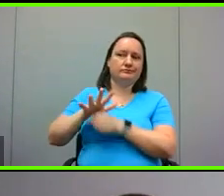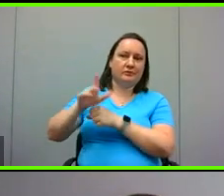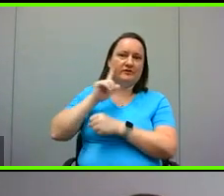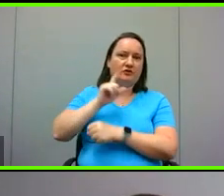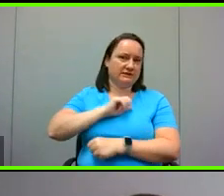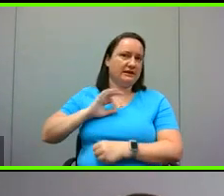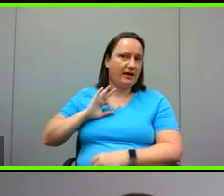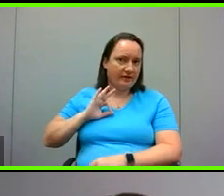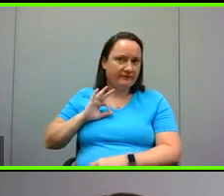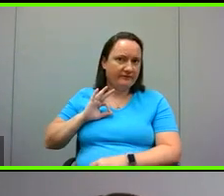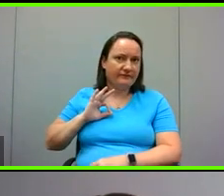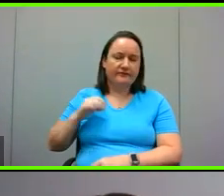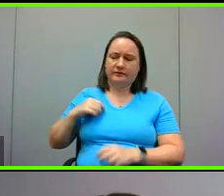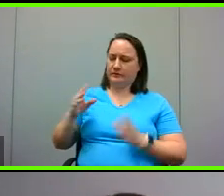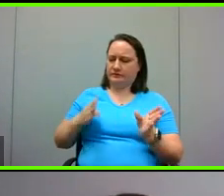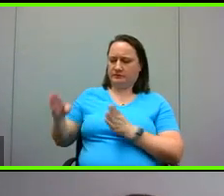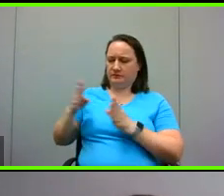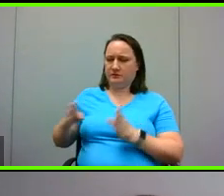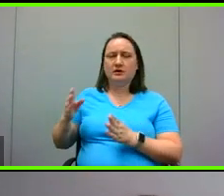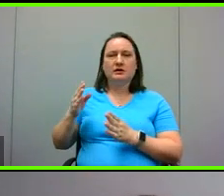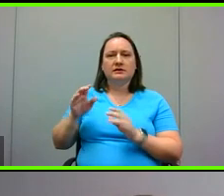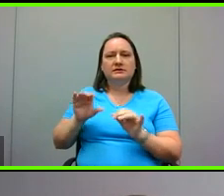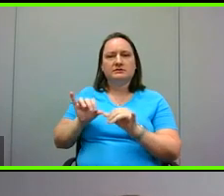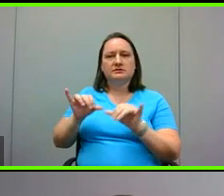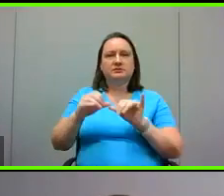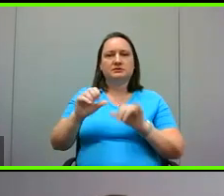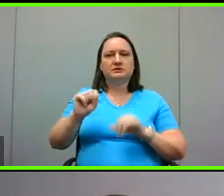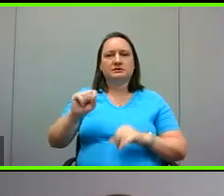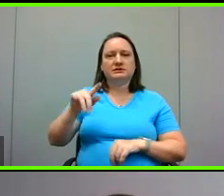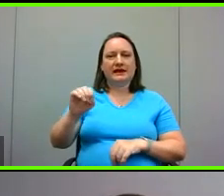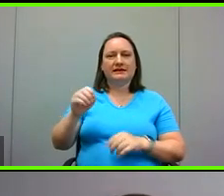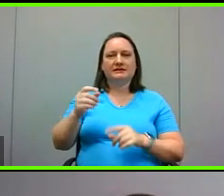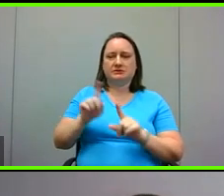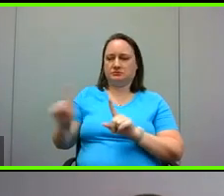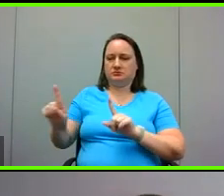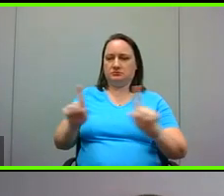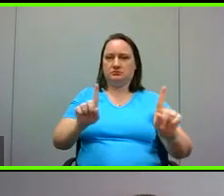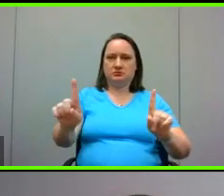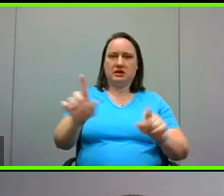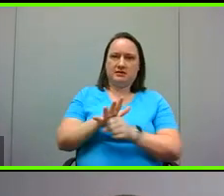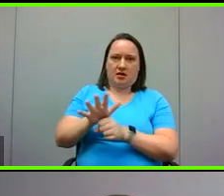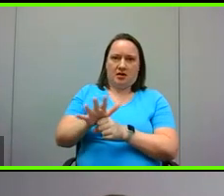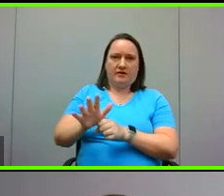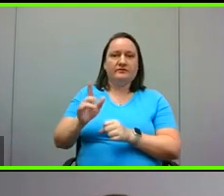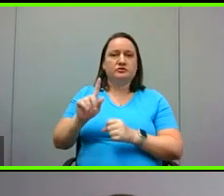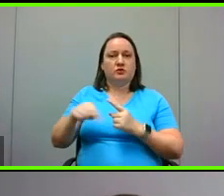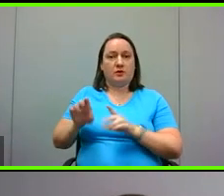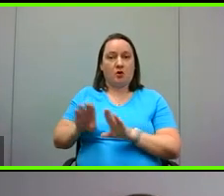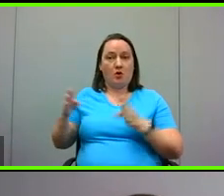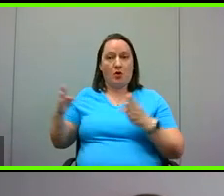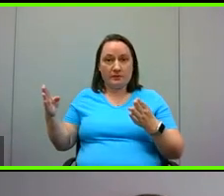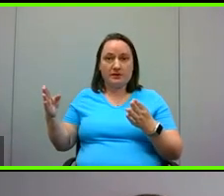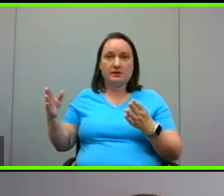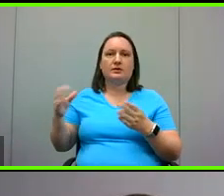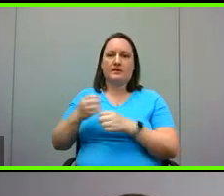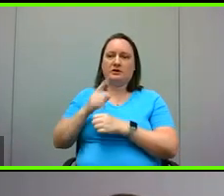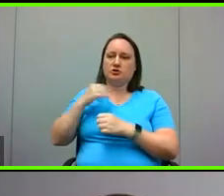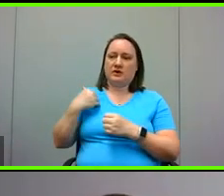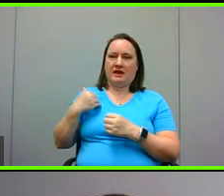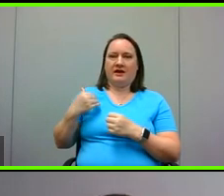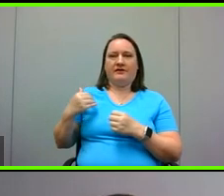of space for people to be social distancing, even when we do open back up offices. The same for